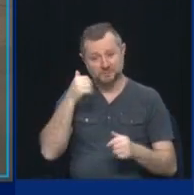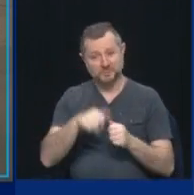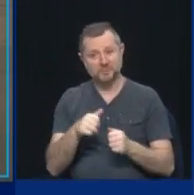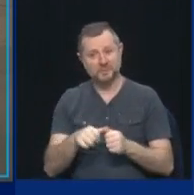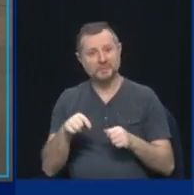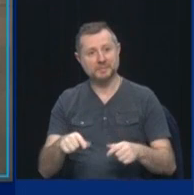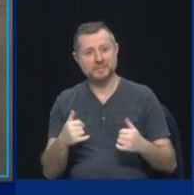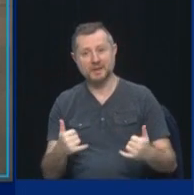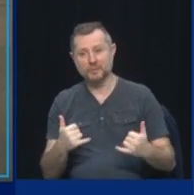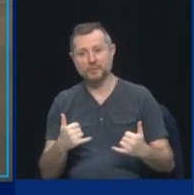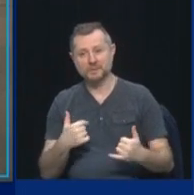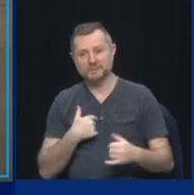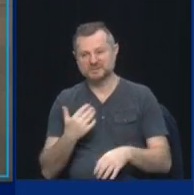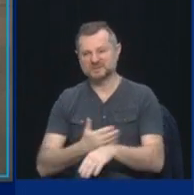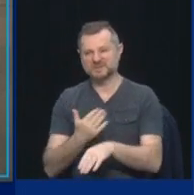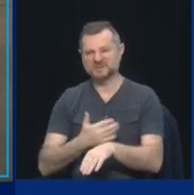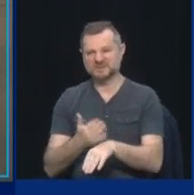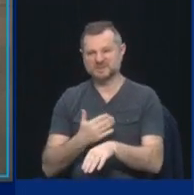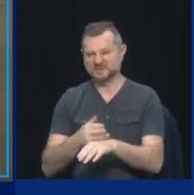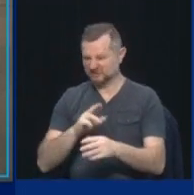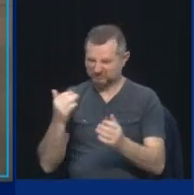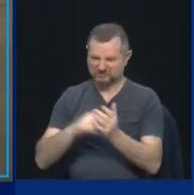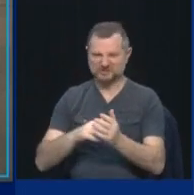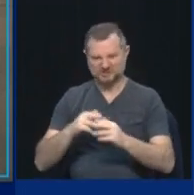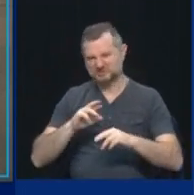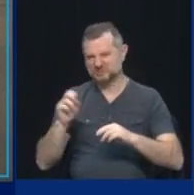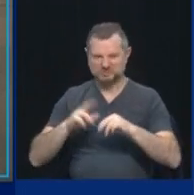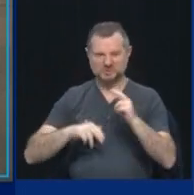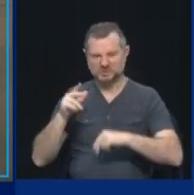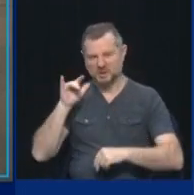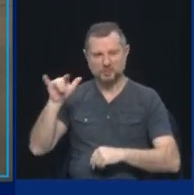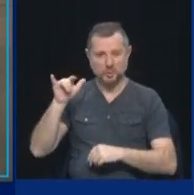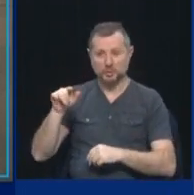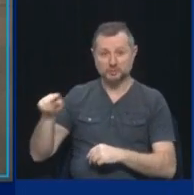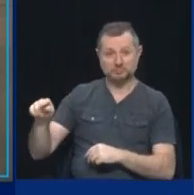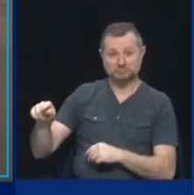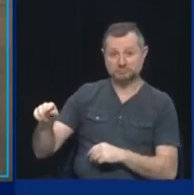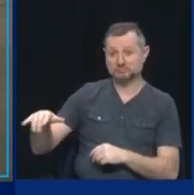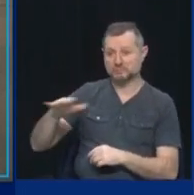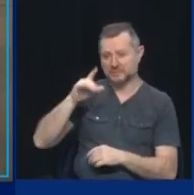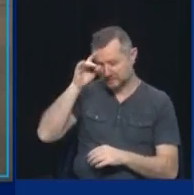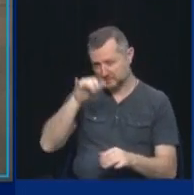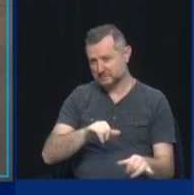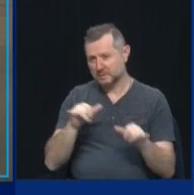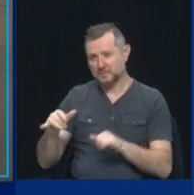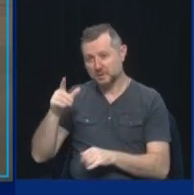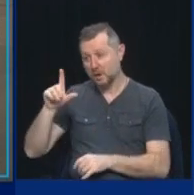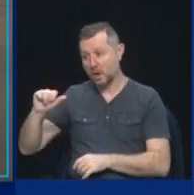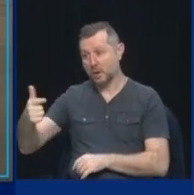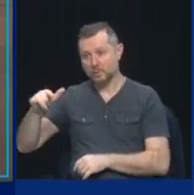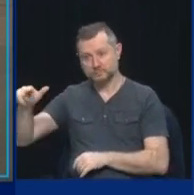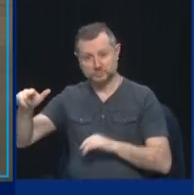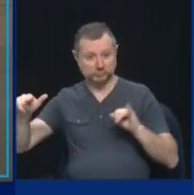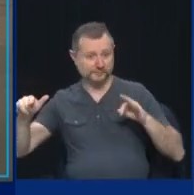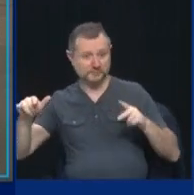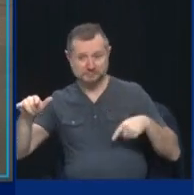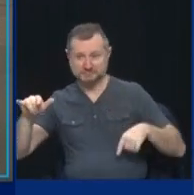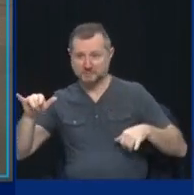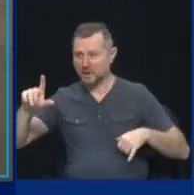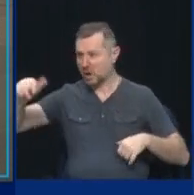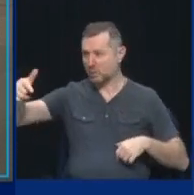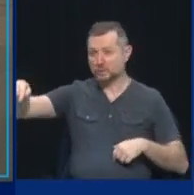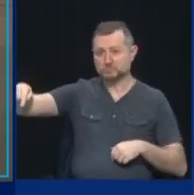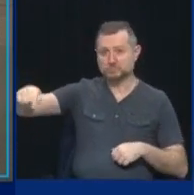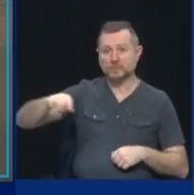of rebuilding JFK. So just like LaGuardia, we're rebuilding LaGuardia with a train to